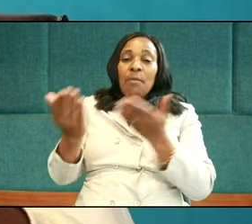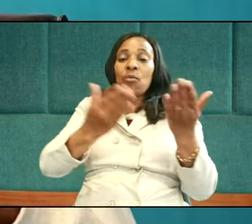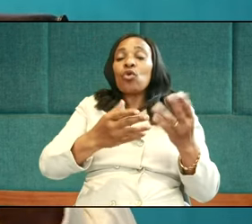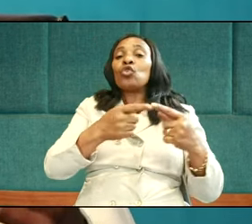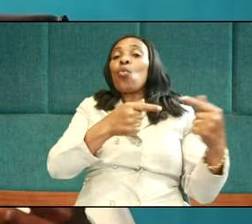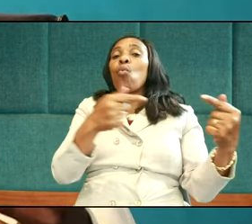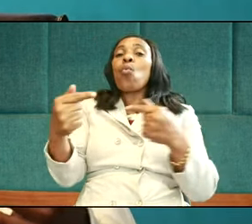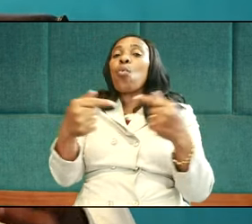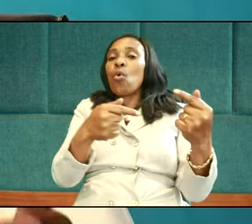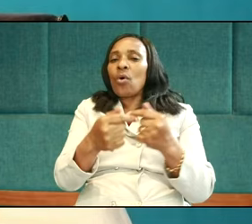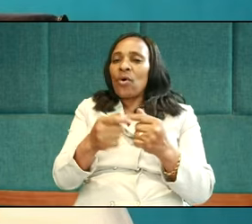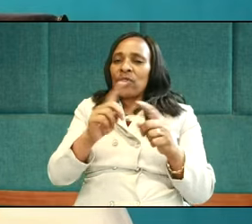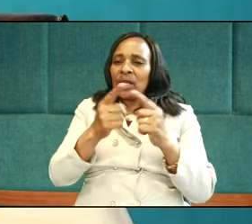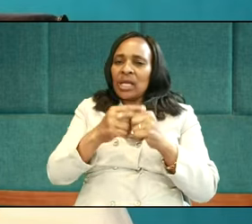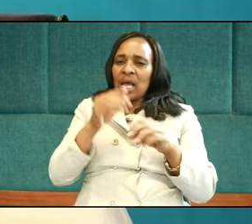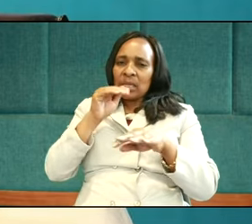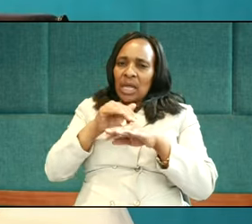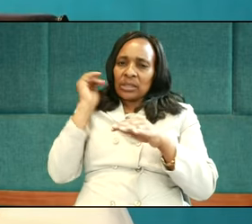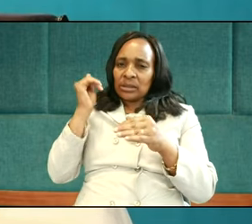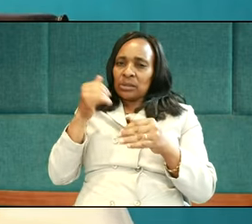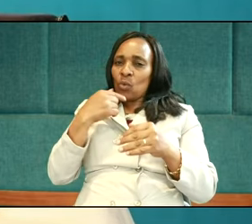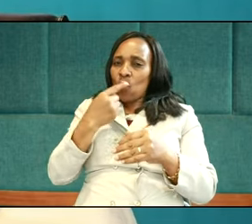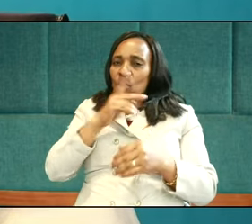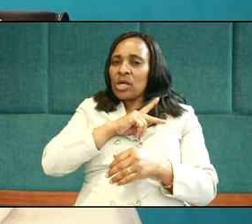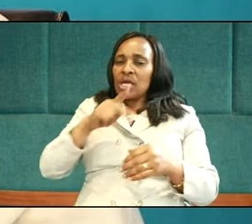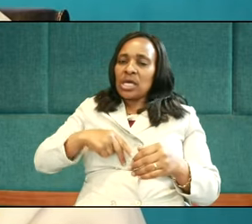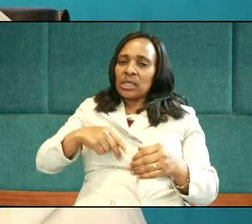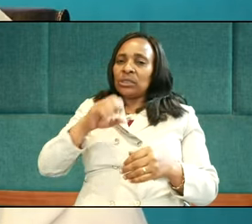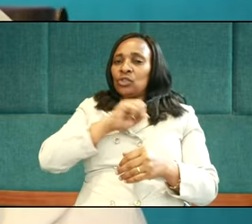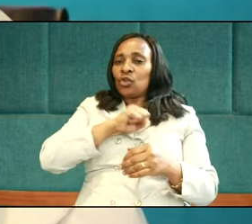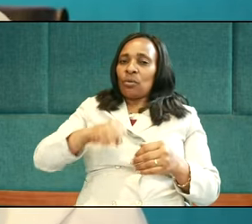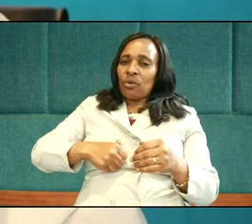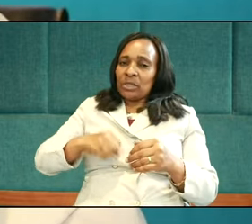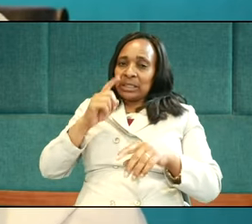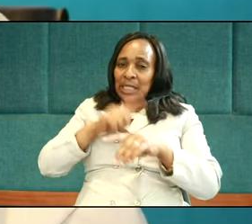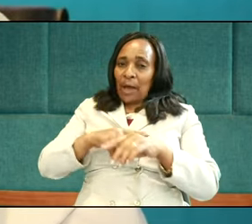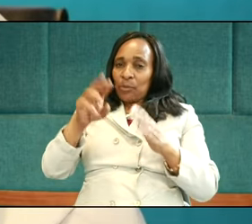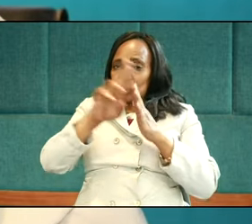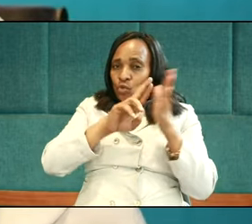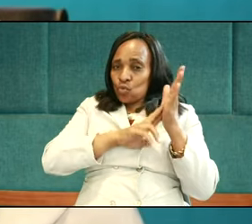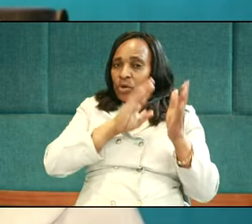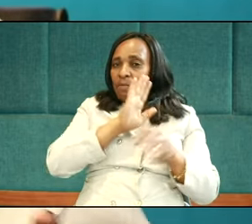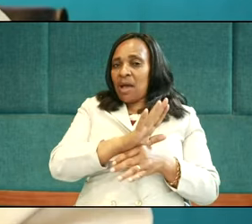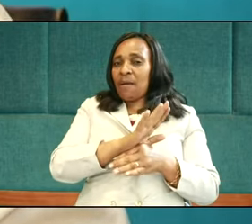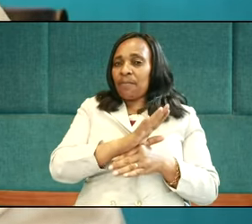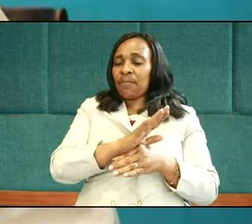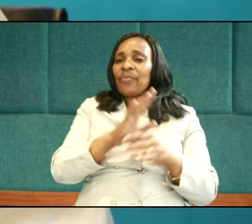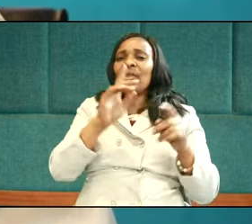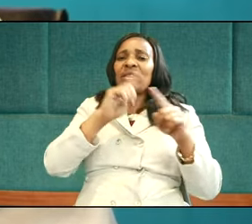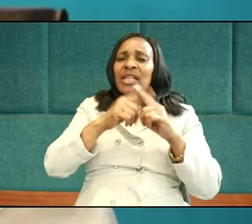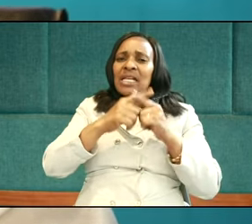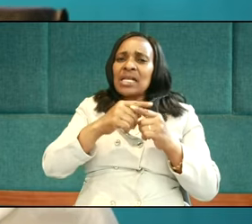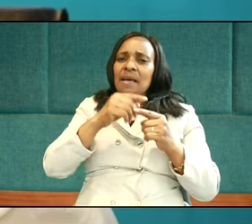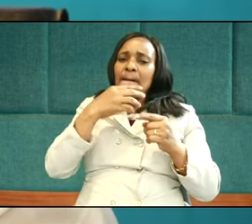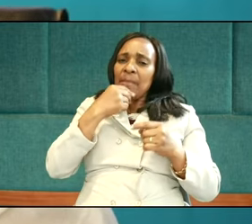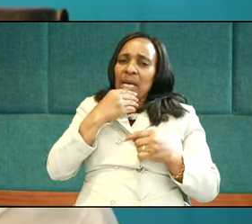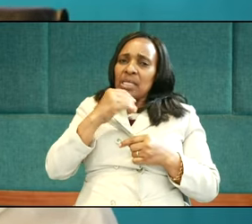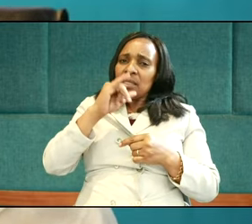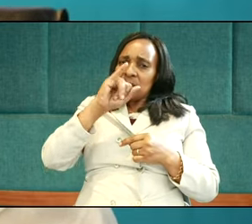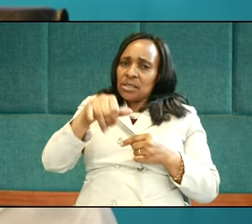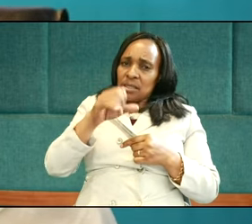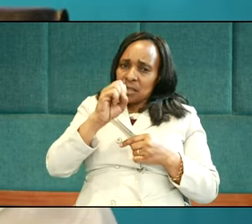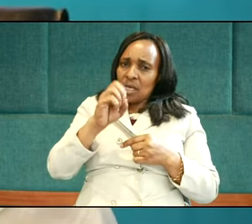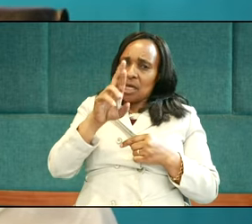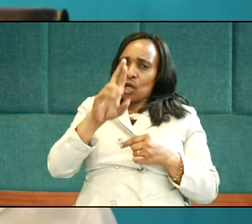he attacked Solomon during his reign. Mm-hmm. And Jeroboam, of course, is